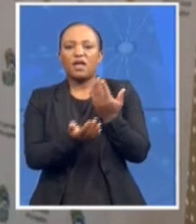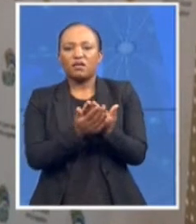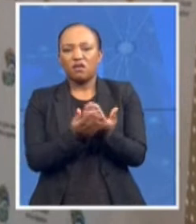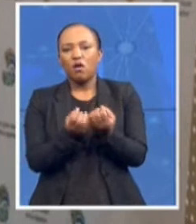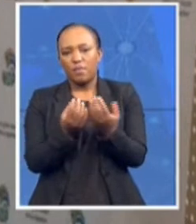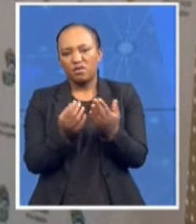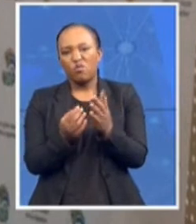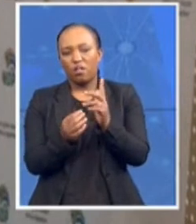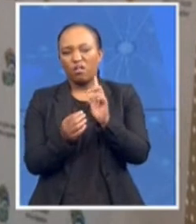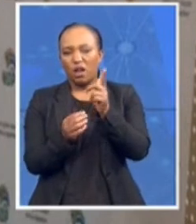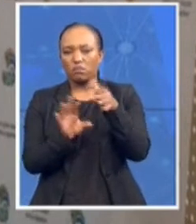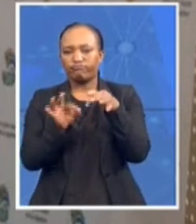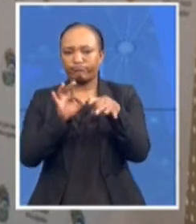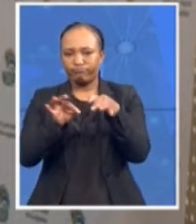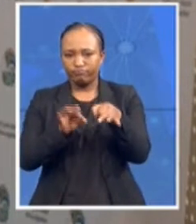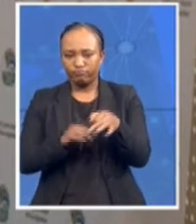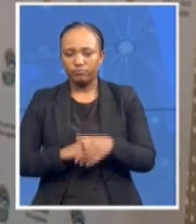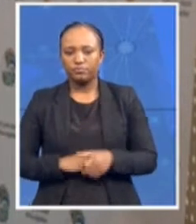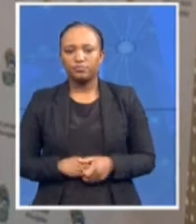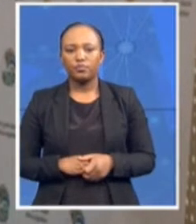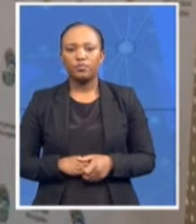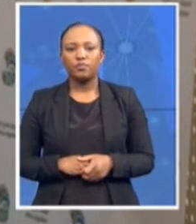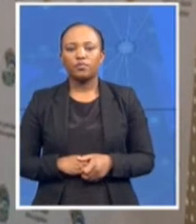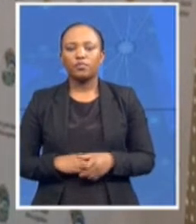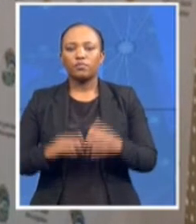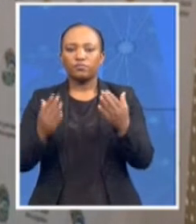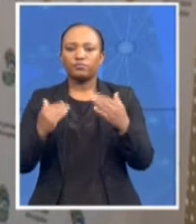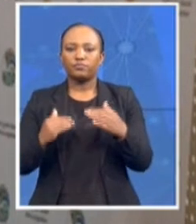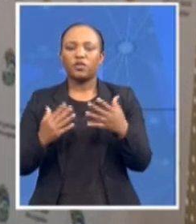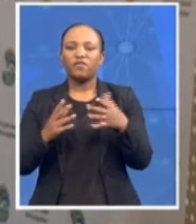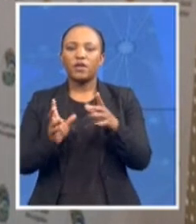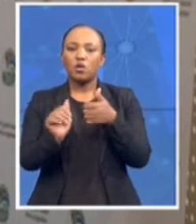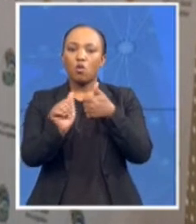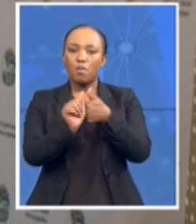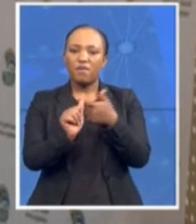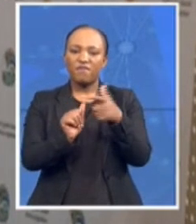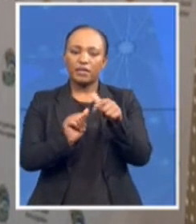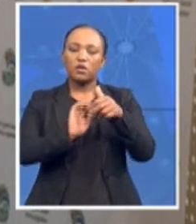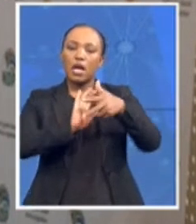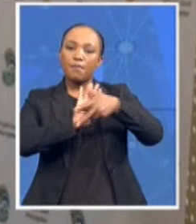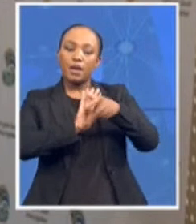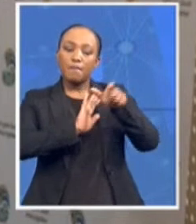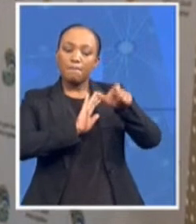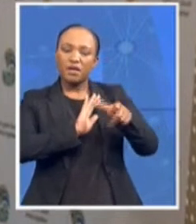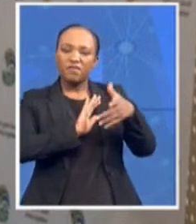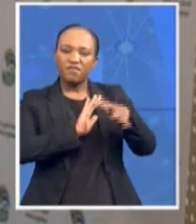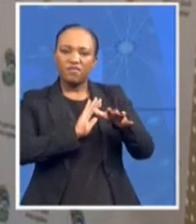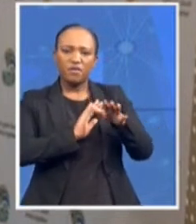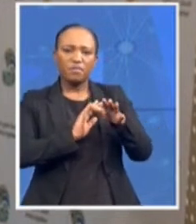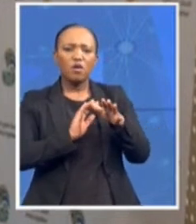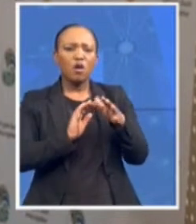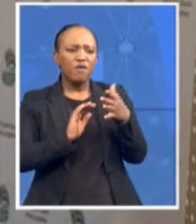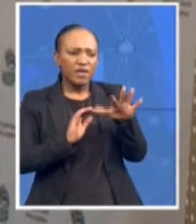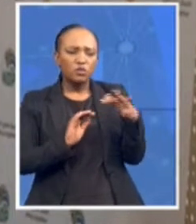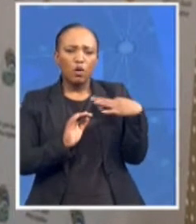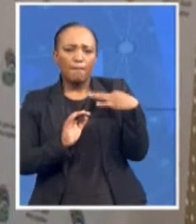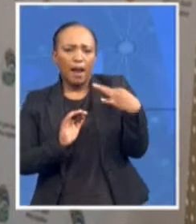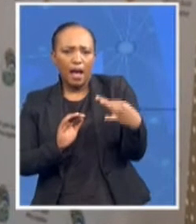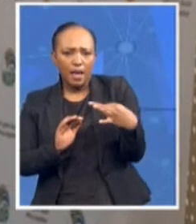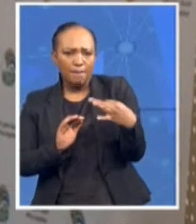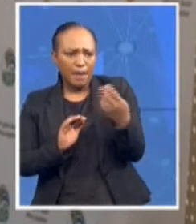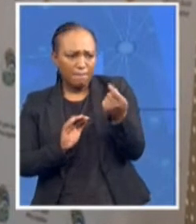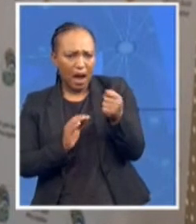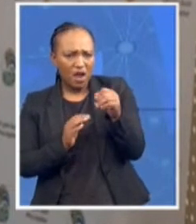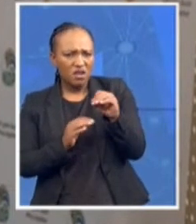Secondly, all compliant applicants approved must not receive more than what they had originally applied for. I think we've all heard in the